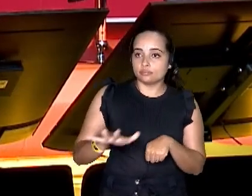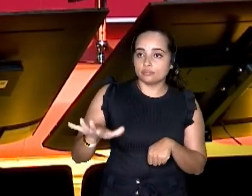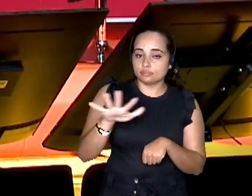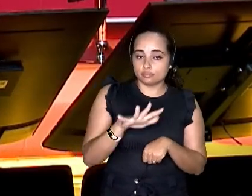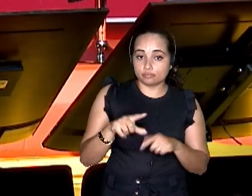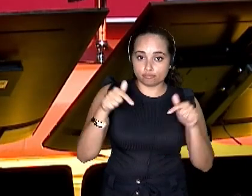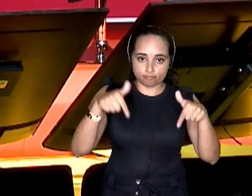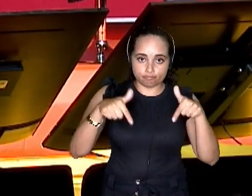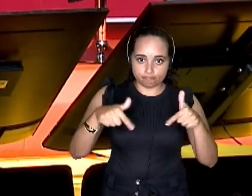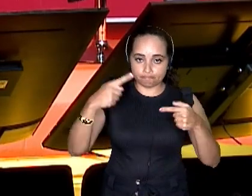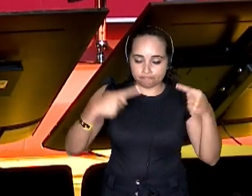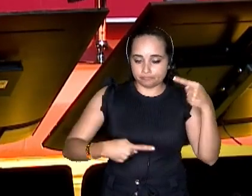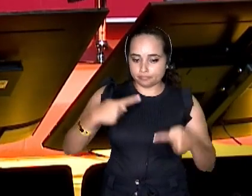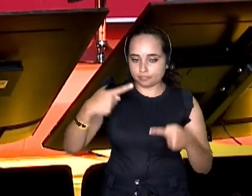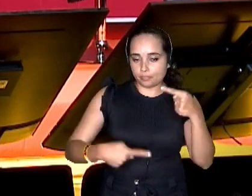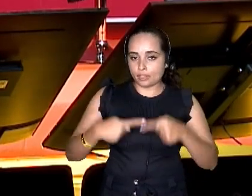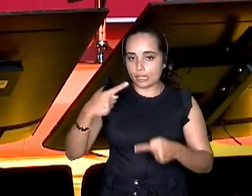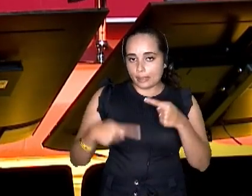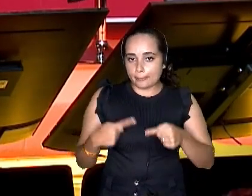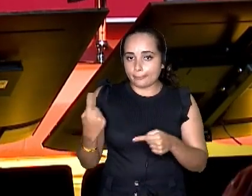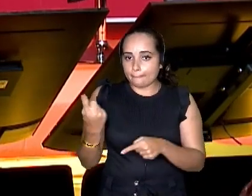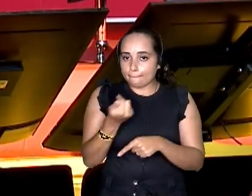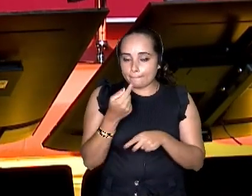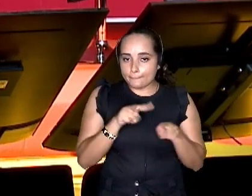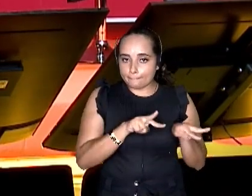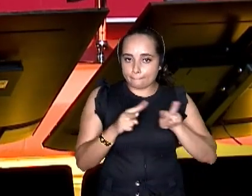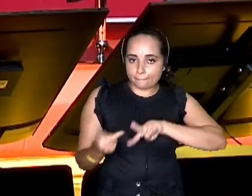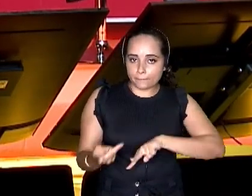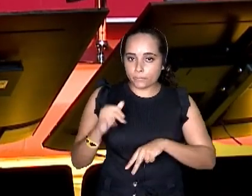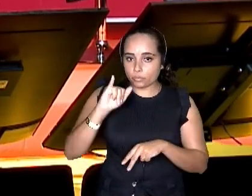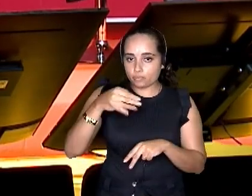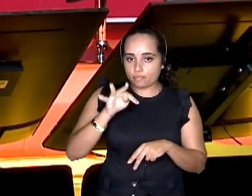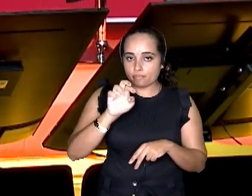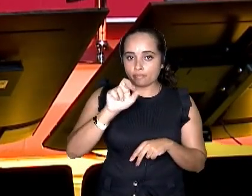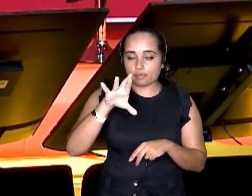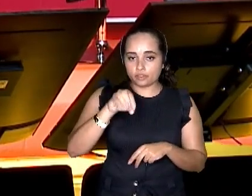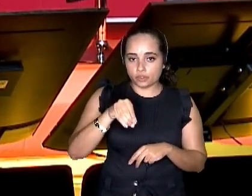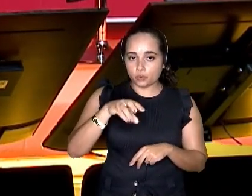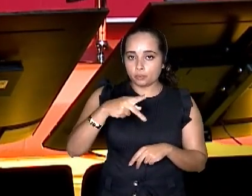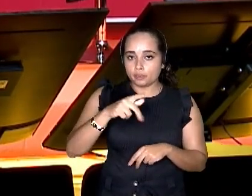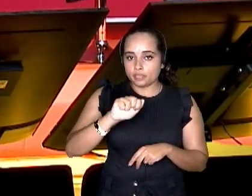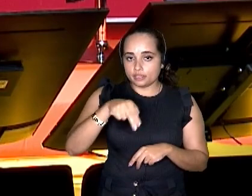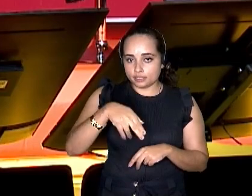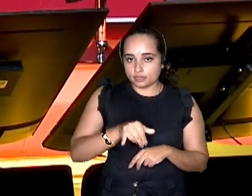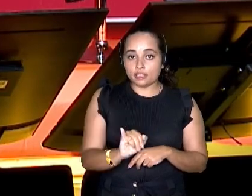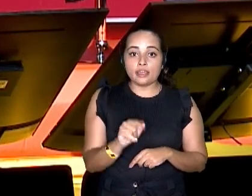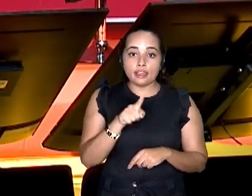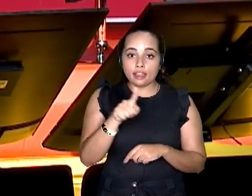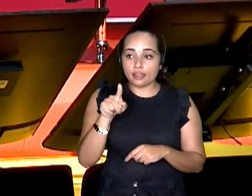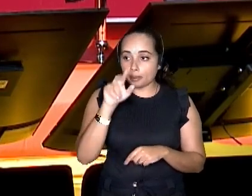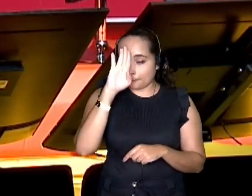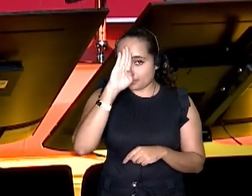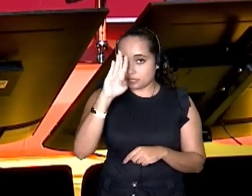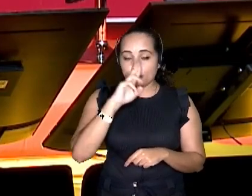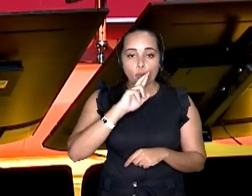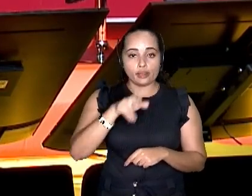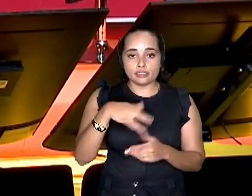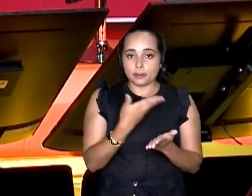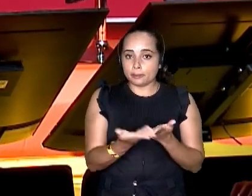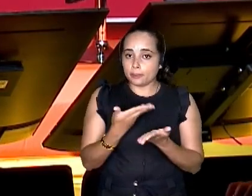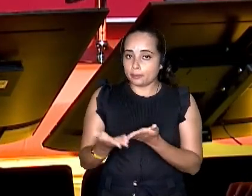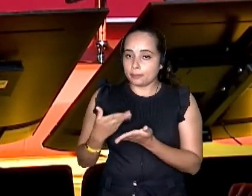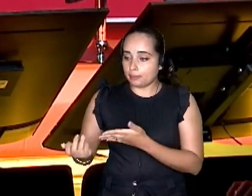driver for local losses in contracts with third parties by the Brazilian entity. This is